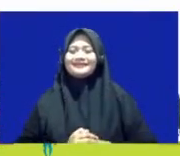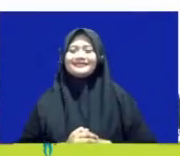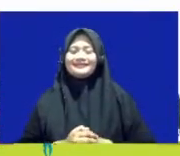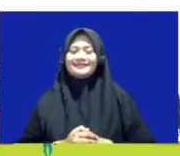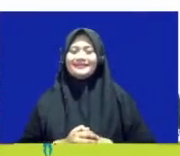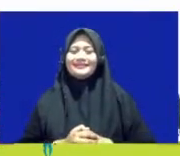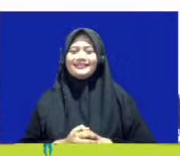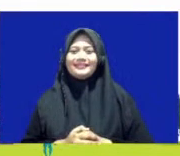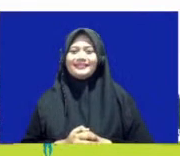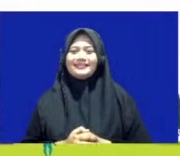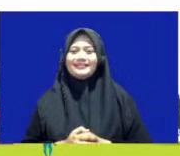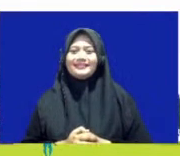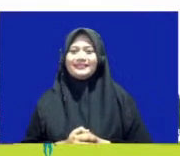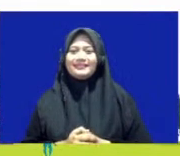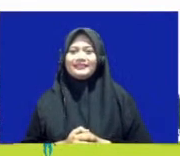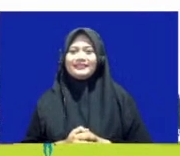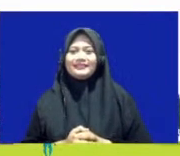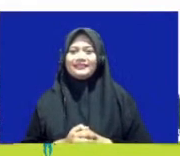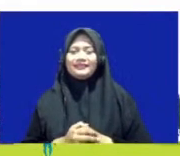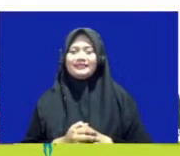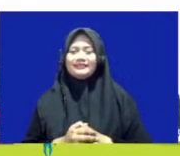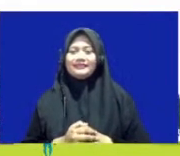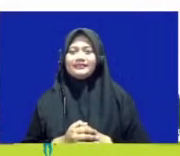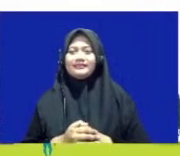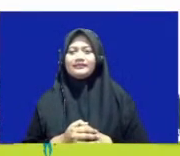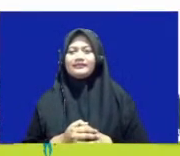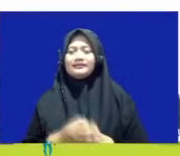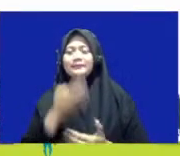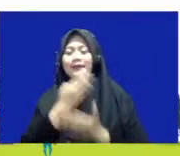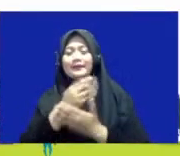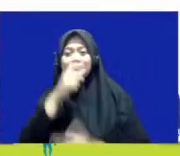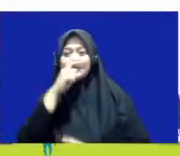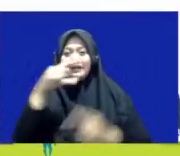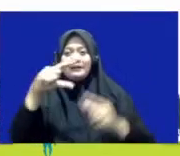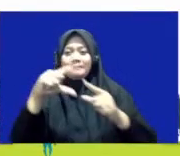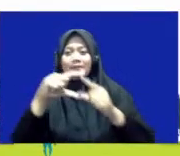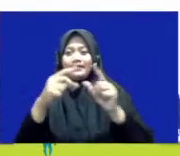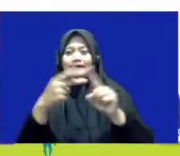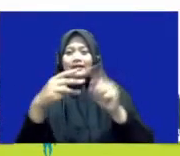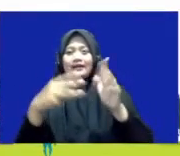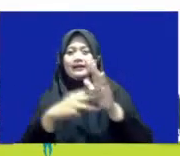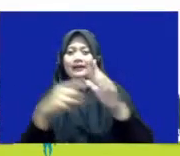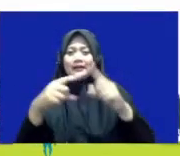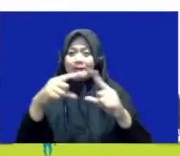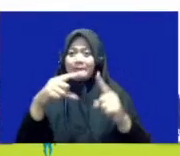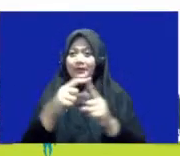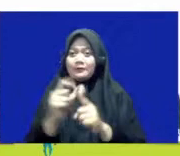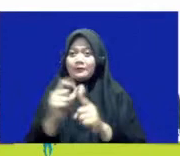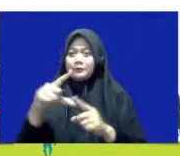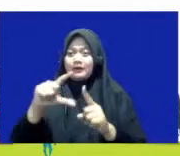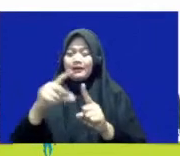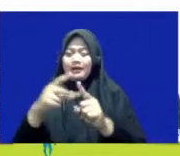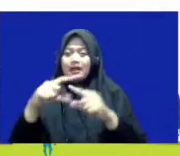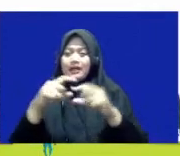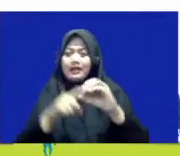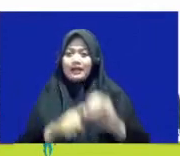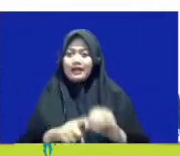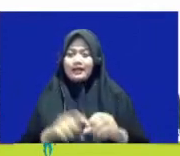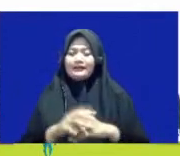Mr. Ahmadul Haq, Director Cyclone Preparedness Program and Deputy